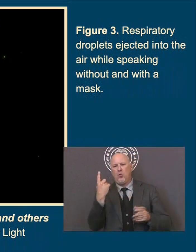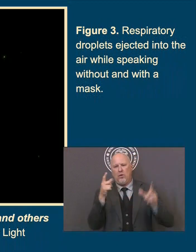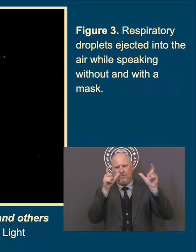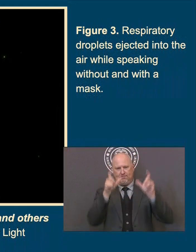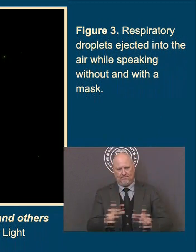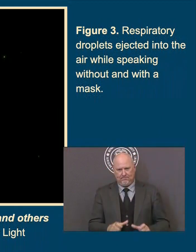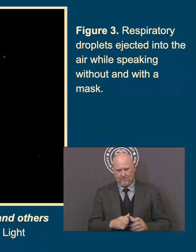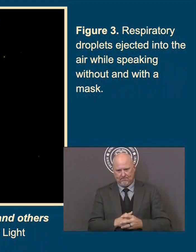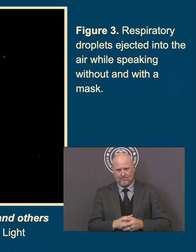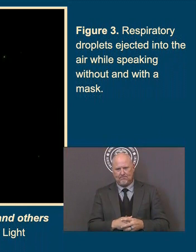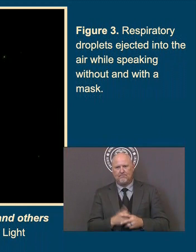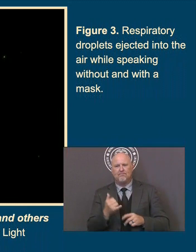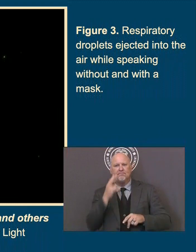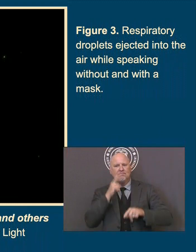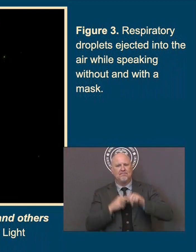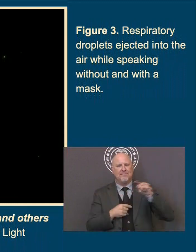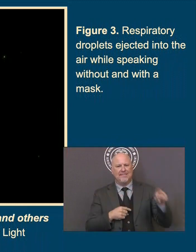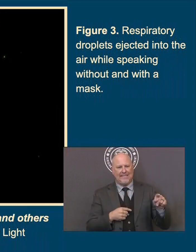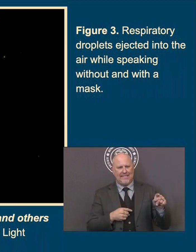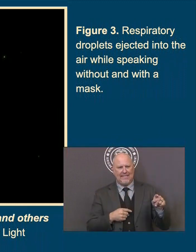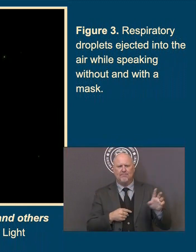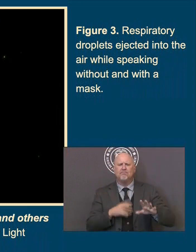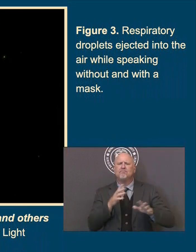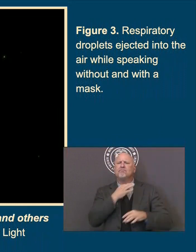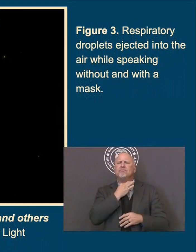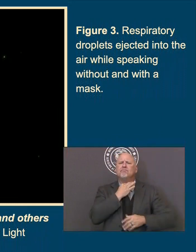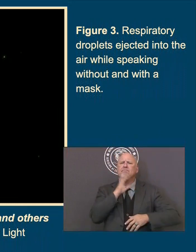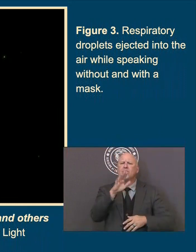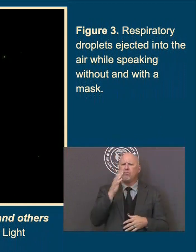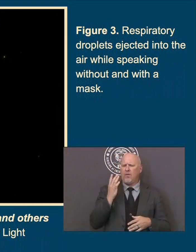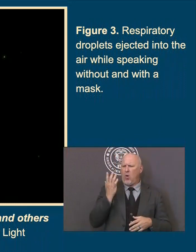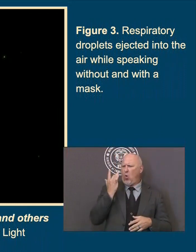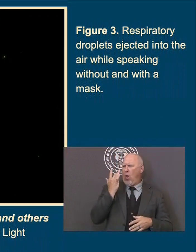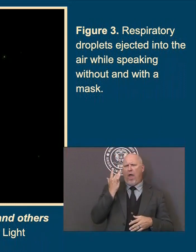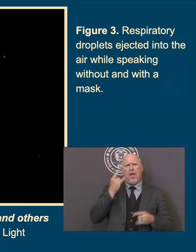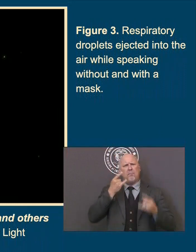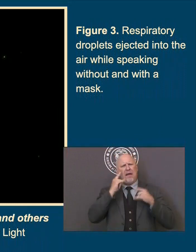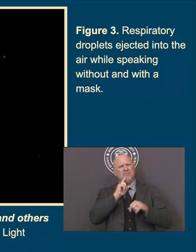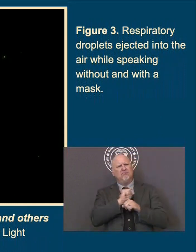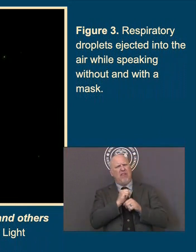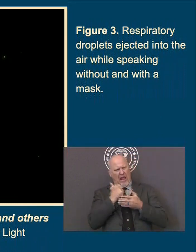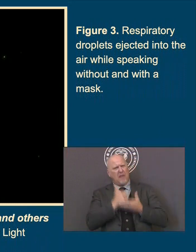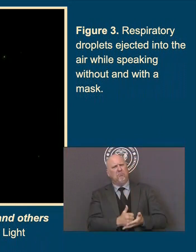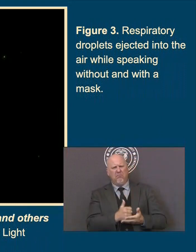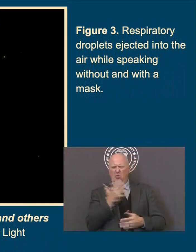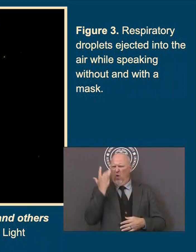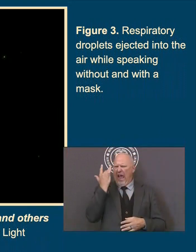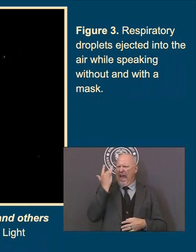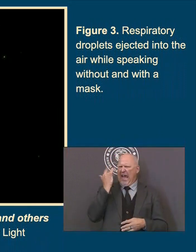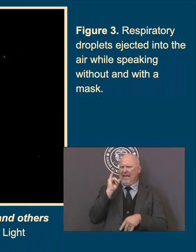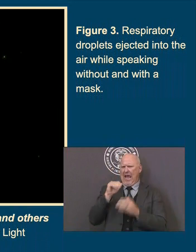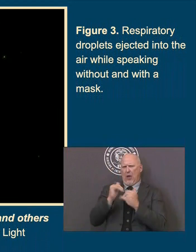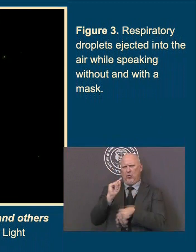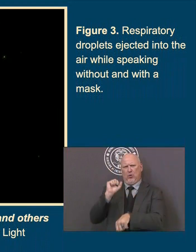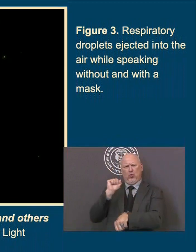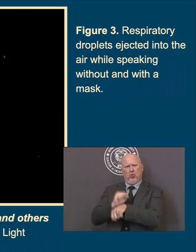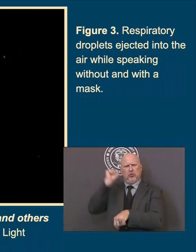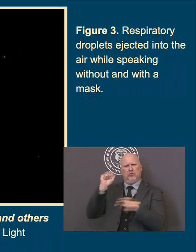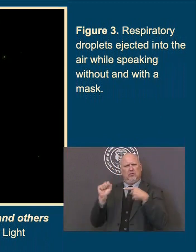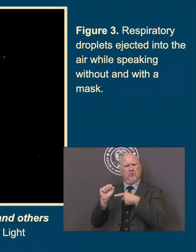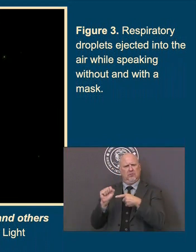showing us why masks work. So on the left-hand side, this is an image made with lasers shooting in front of someone's